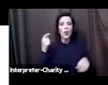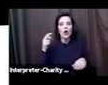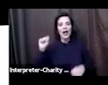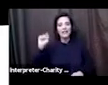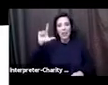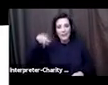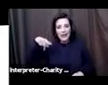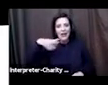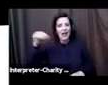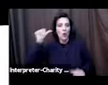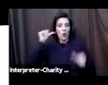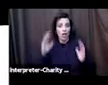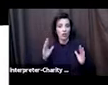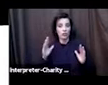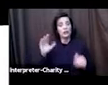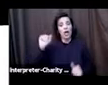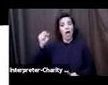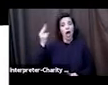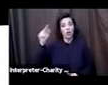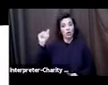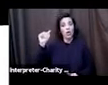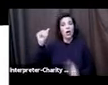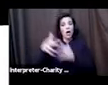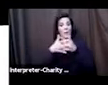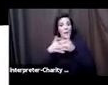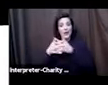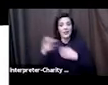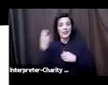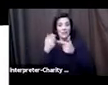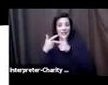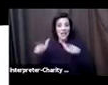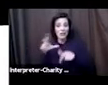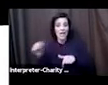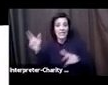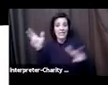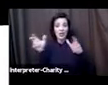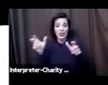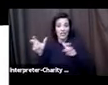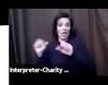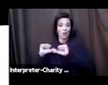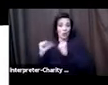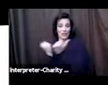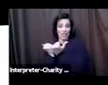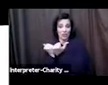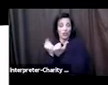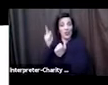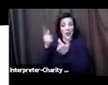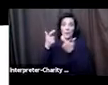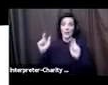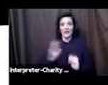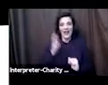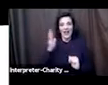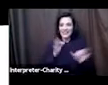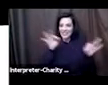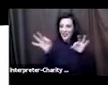stands for the American Speech Language and Hearing Association. So their big fancy definition of AAC is that it